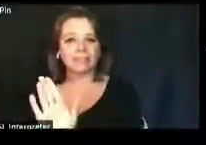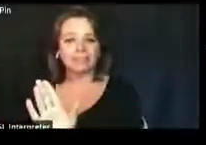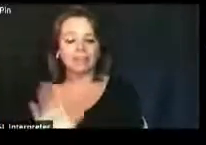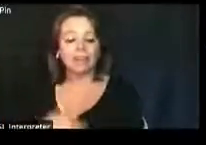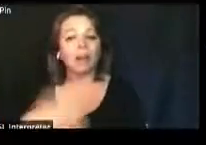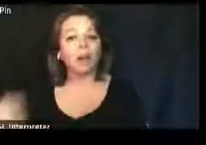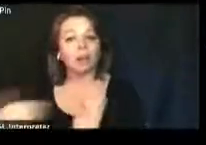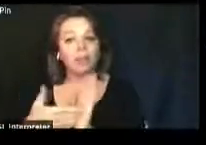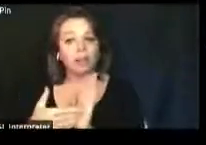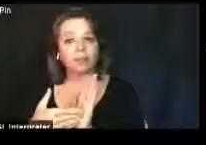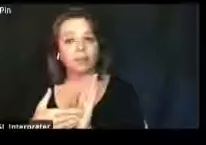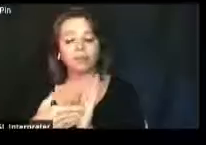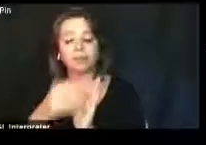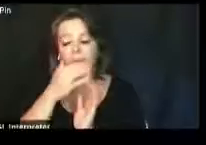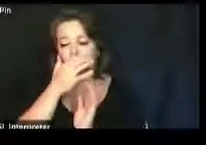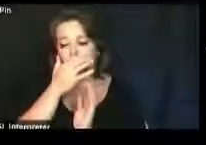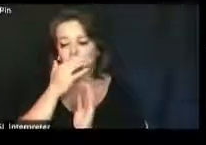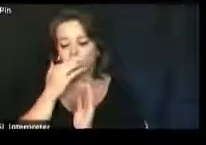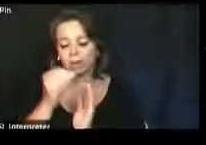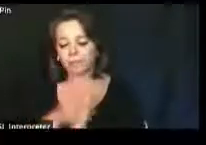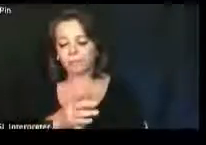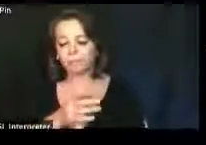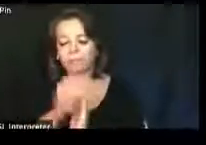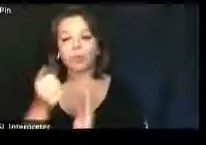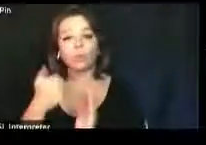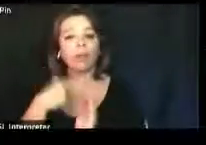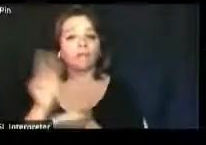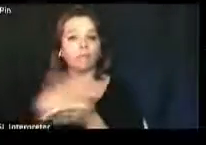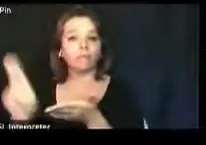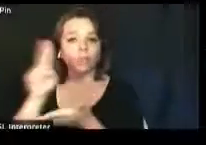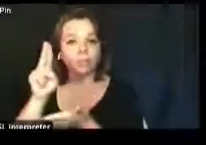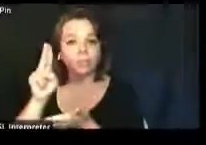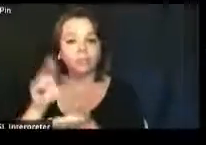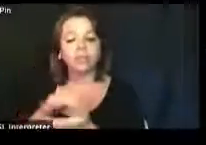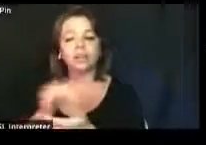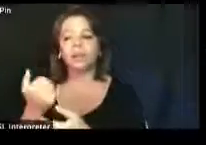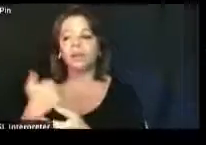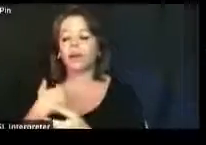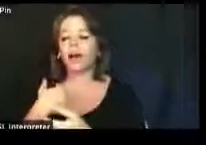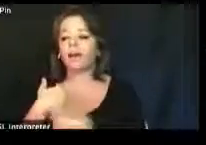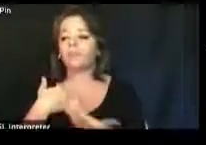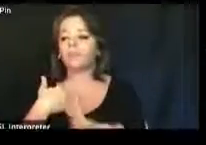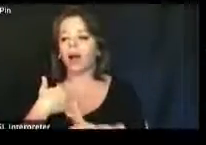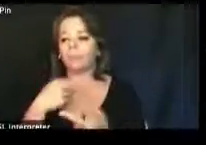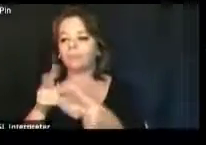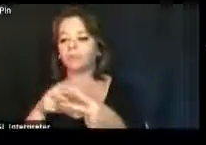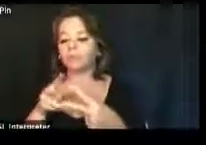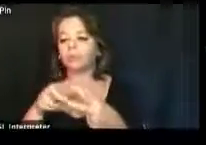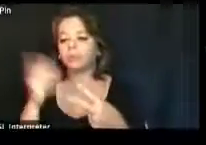Again, we have a university, we have two